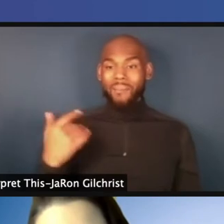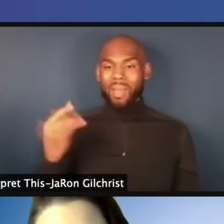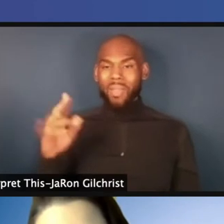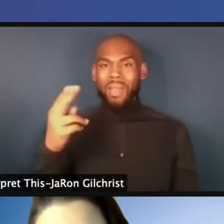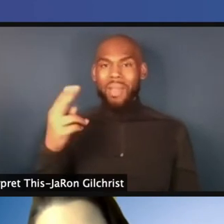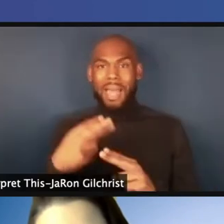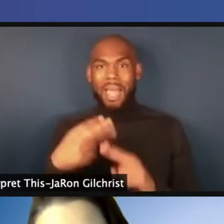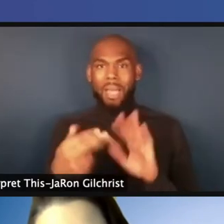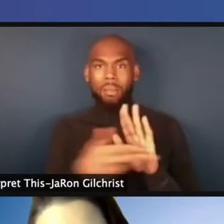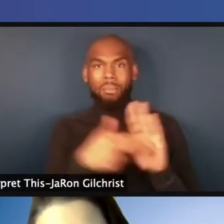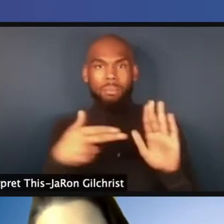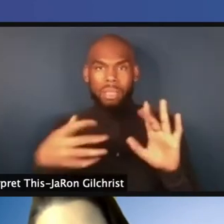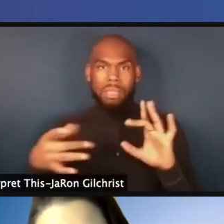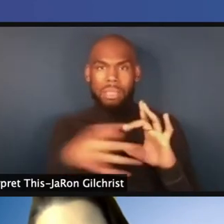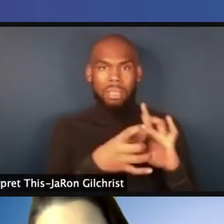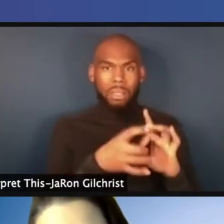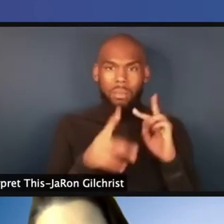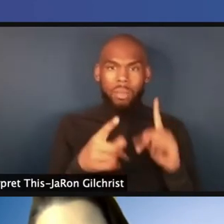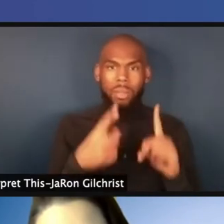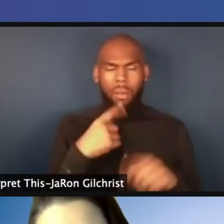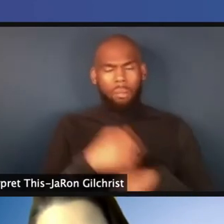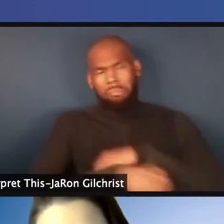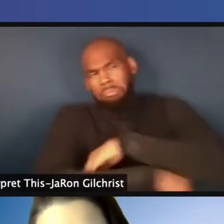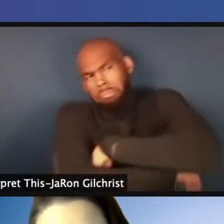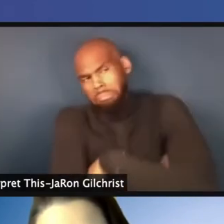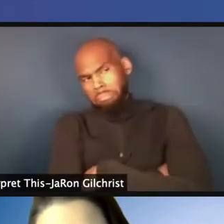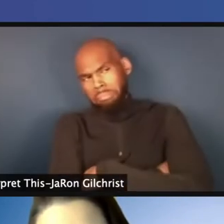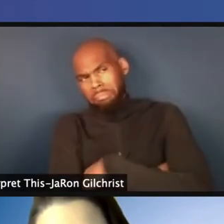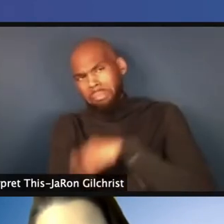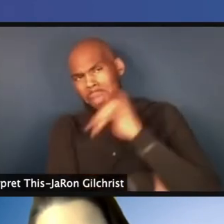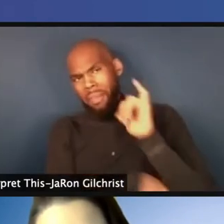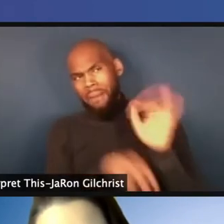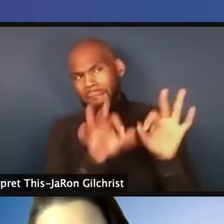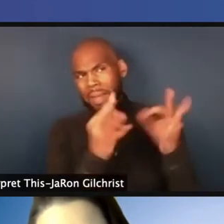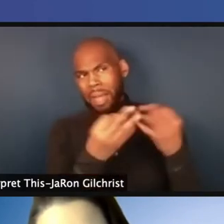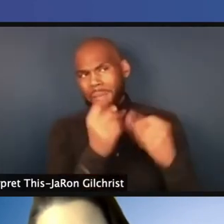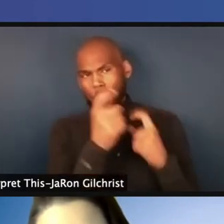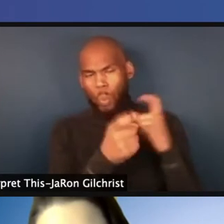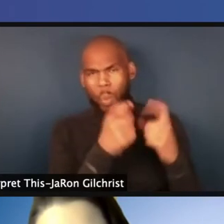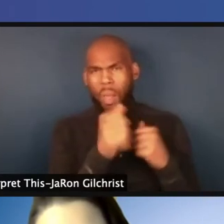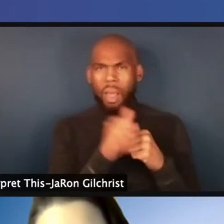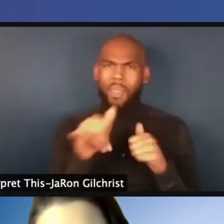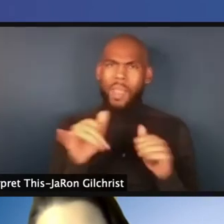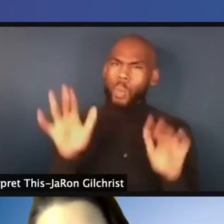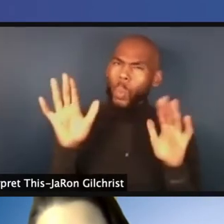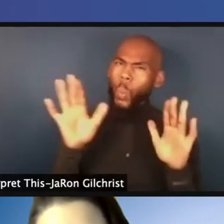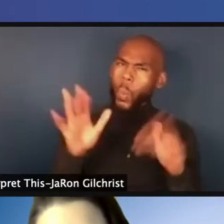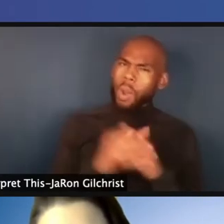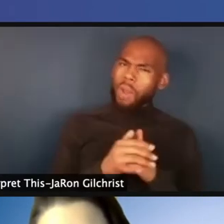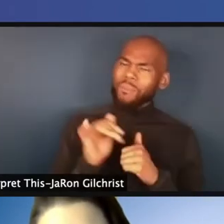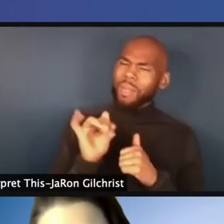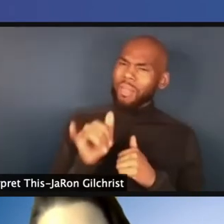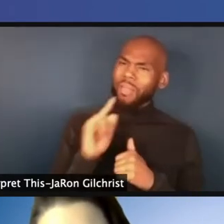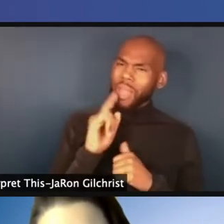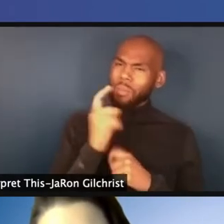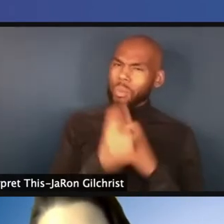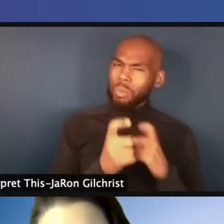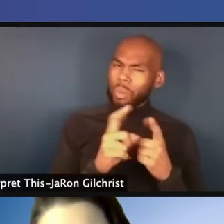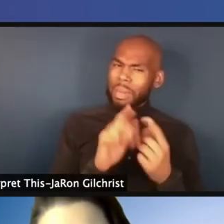And people will look at that and be like, wow, the Sackler family, that's so incredible. That's so wonderful that they would do this. And